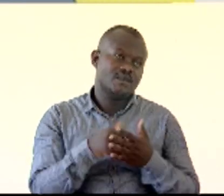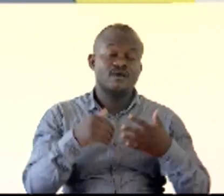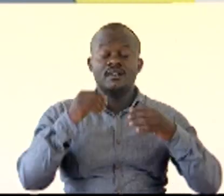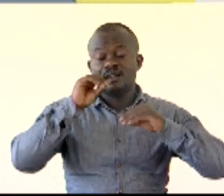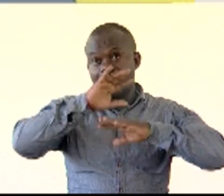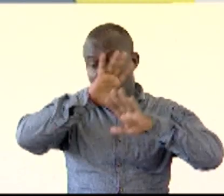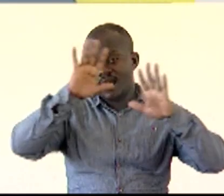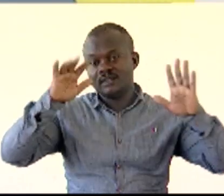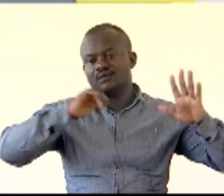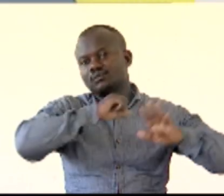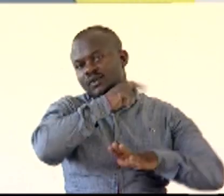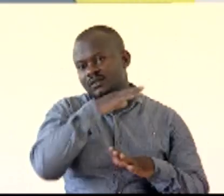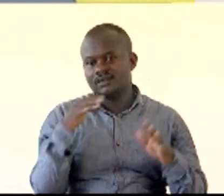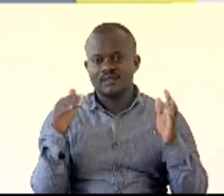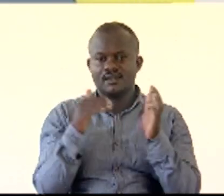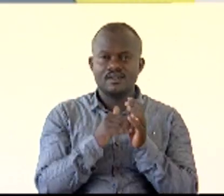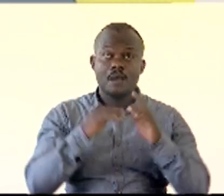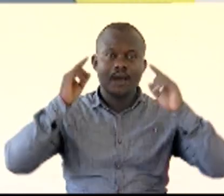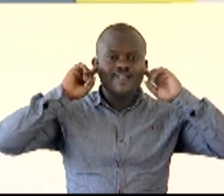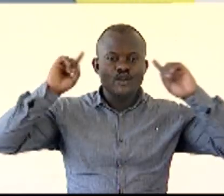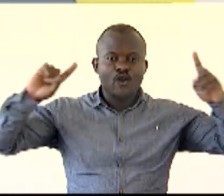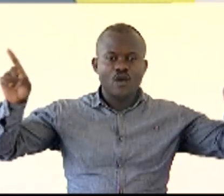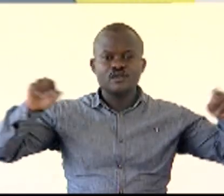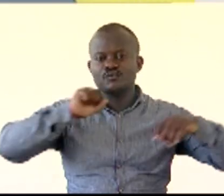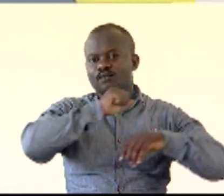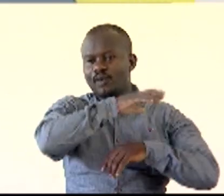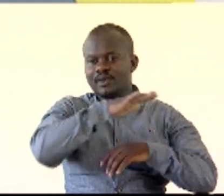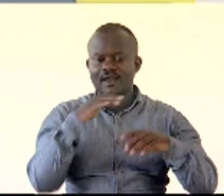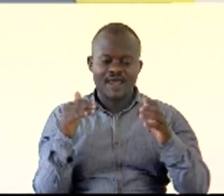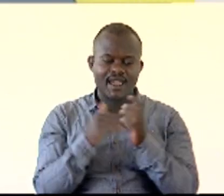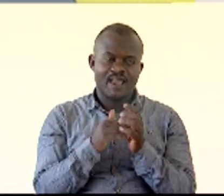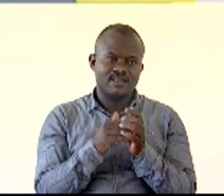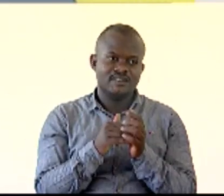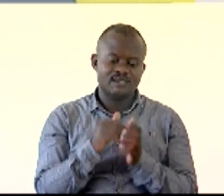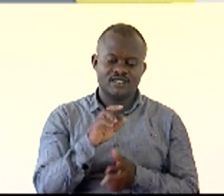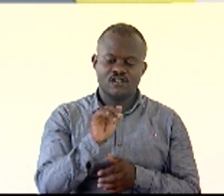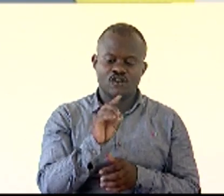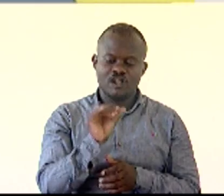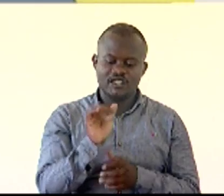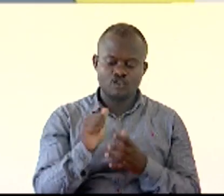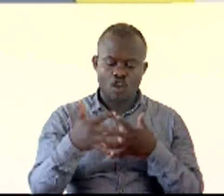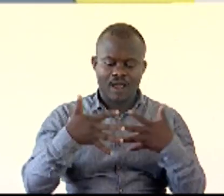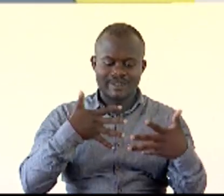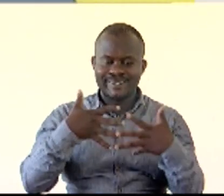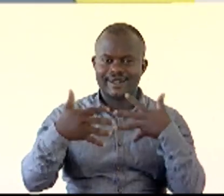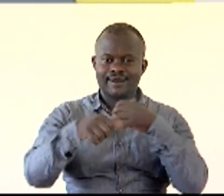pollution, noise pollution, and radioactive